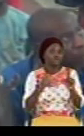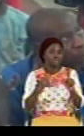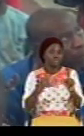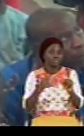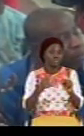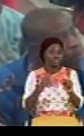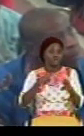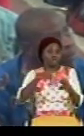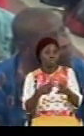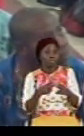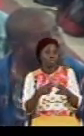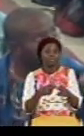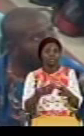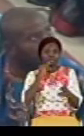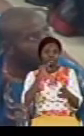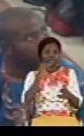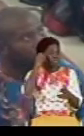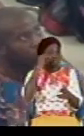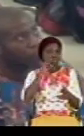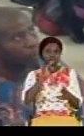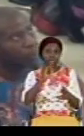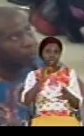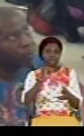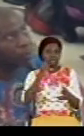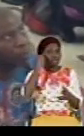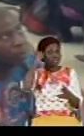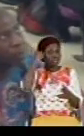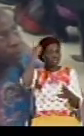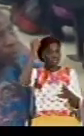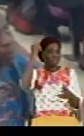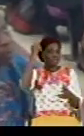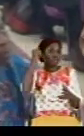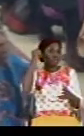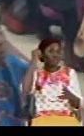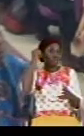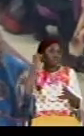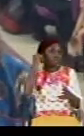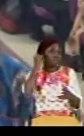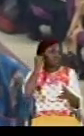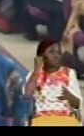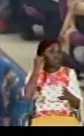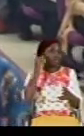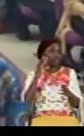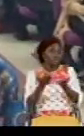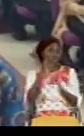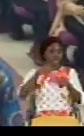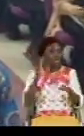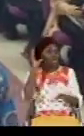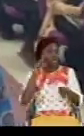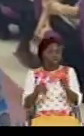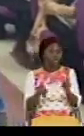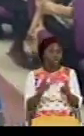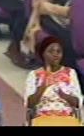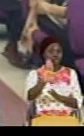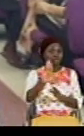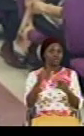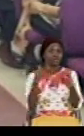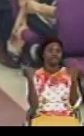heavy, that it cannot hear. But your iniquities have separated between